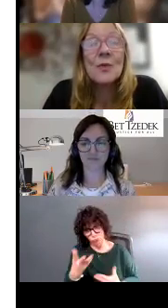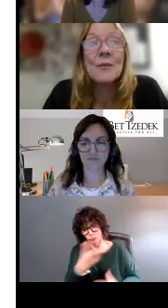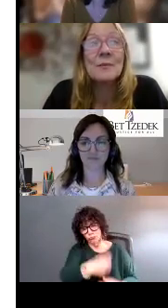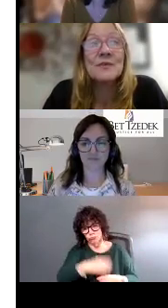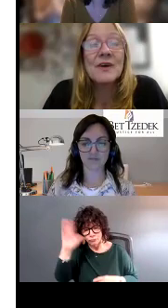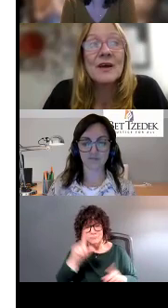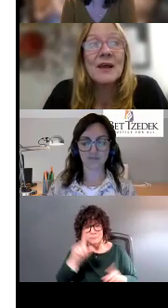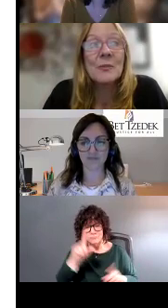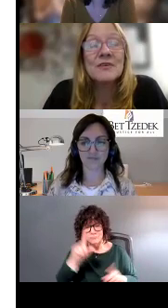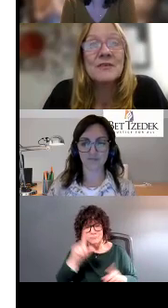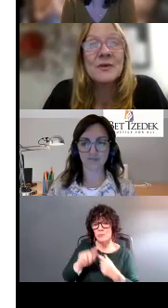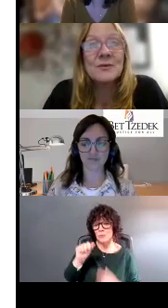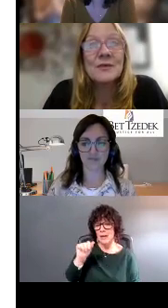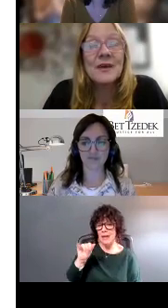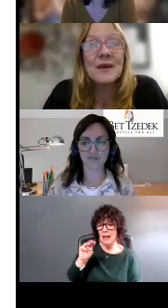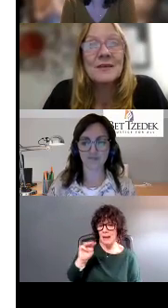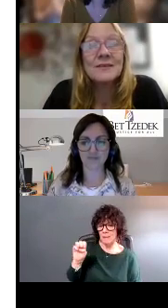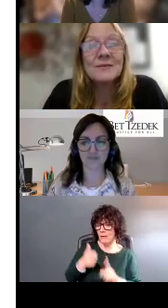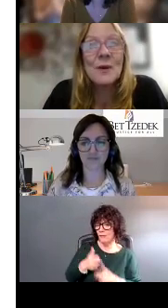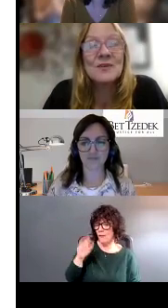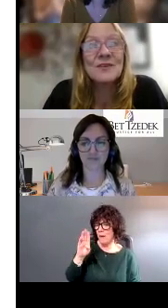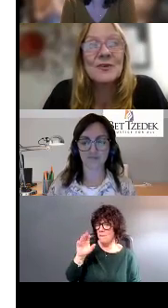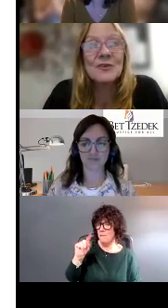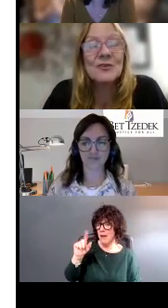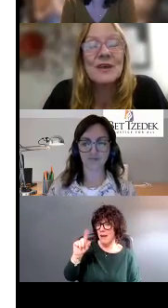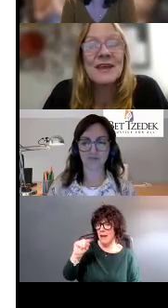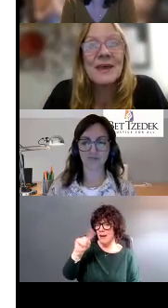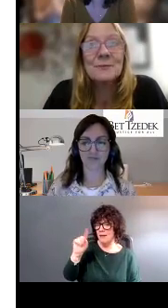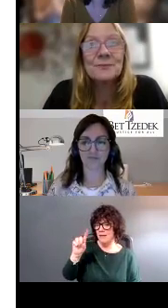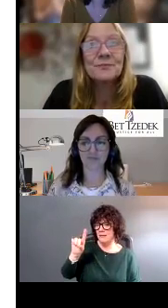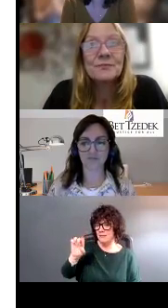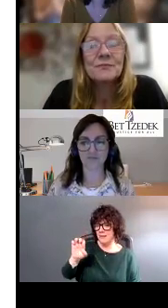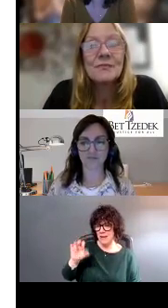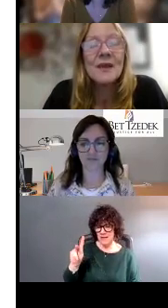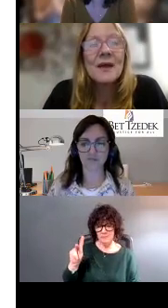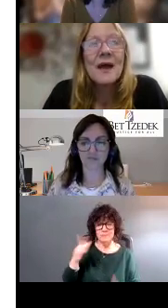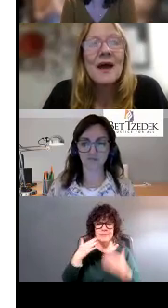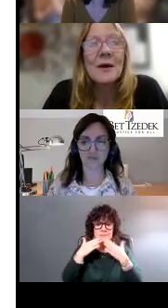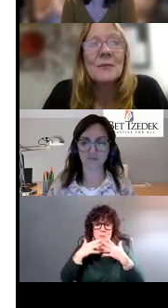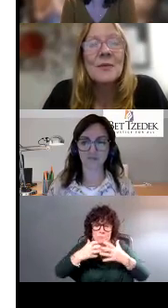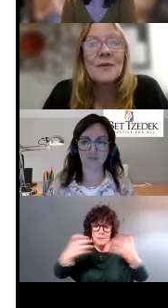to all the members of our collaborative whose websites are on screen here.